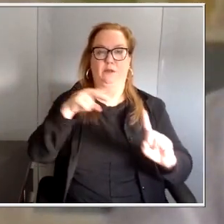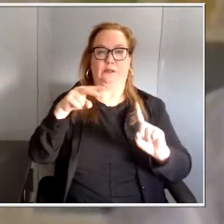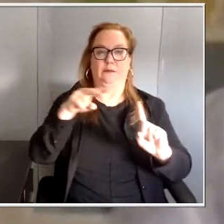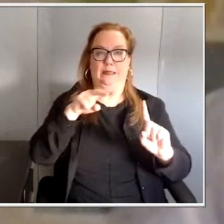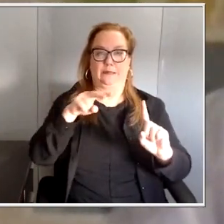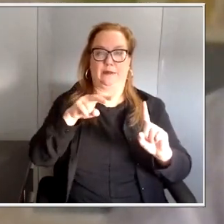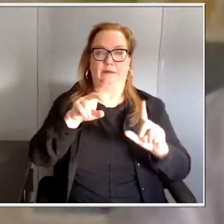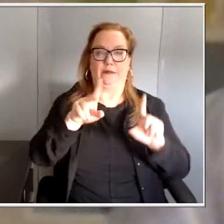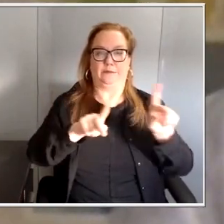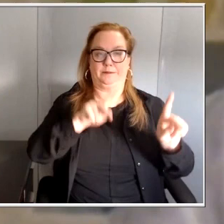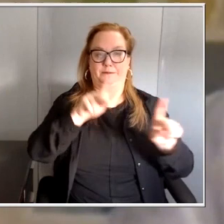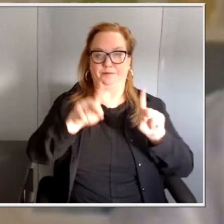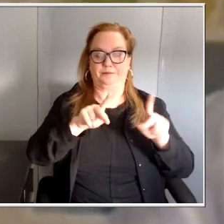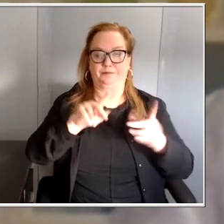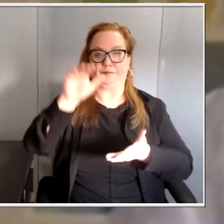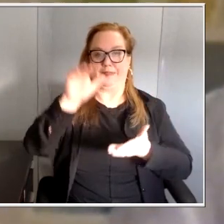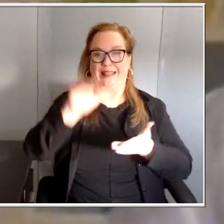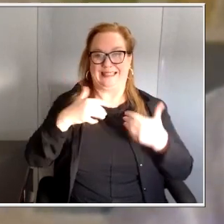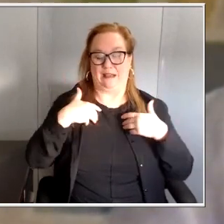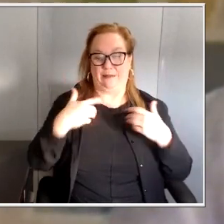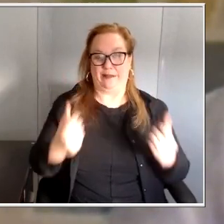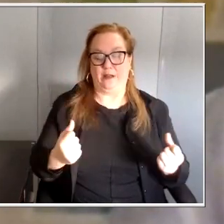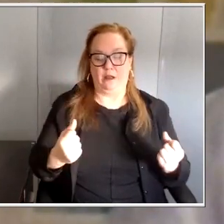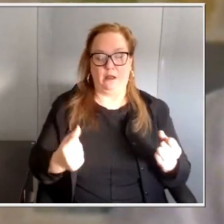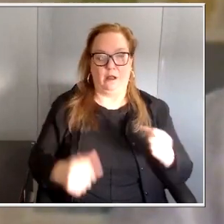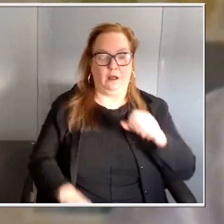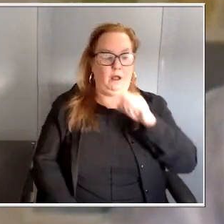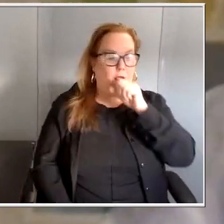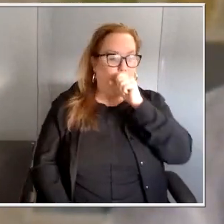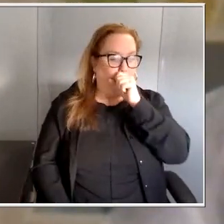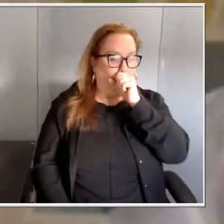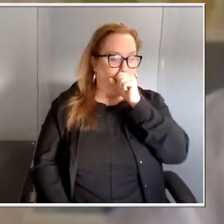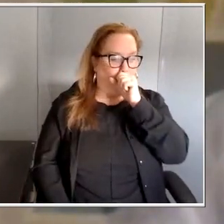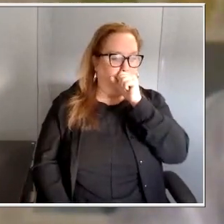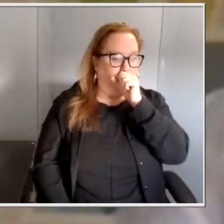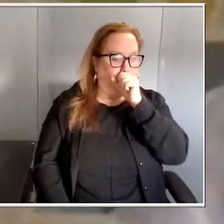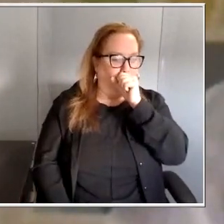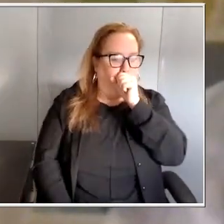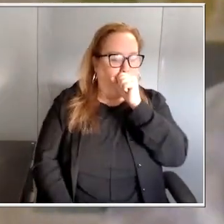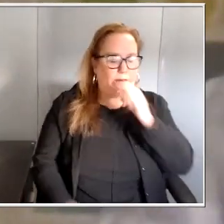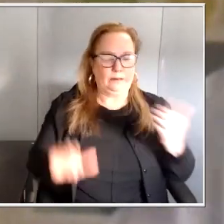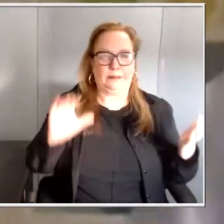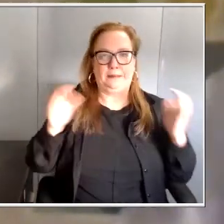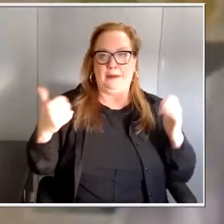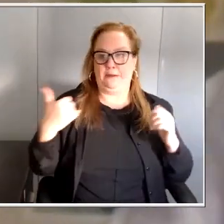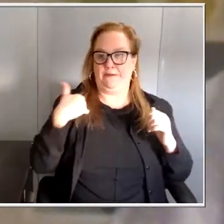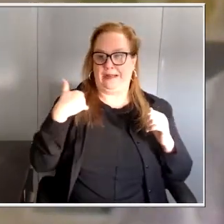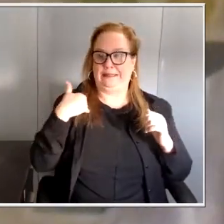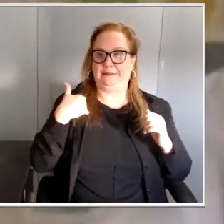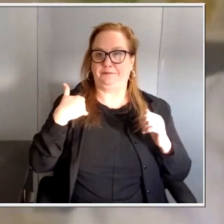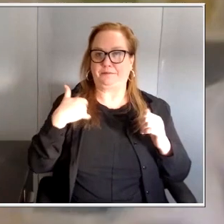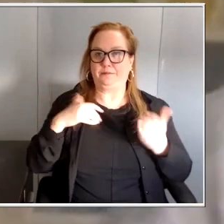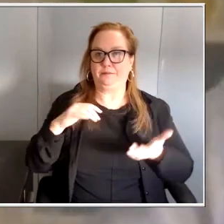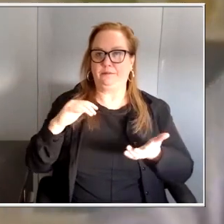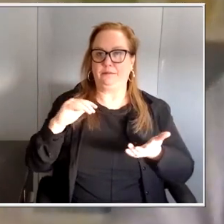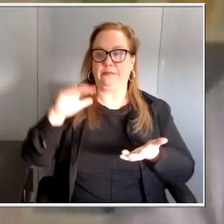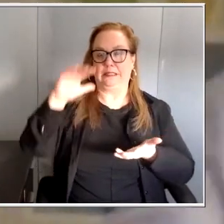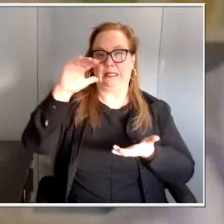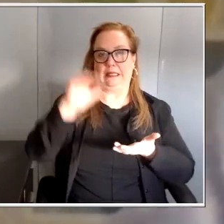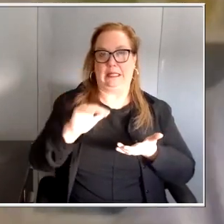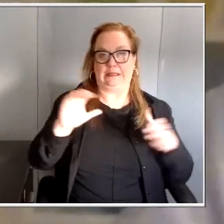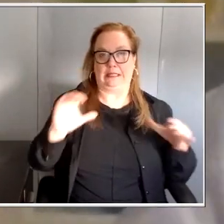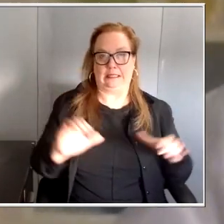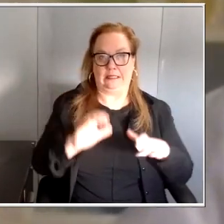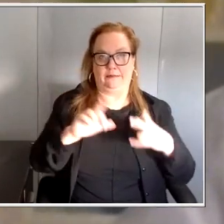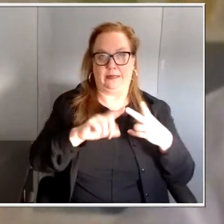a population that's less healthy than we have been in the past, less activity, poor